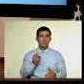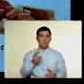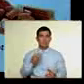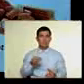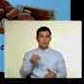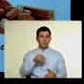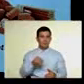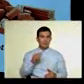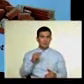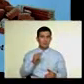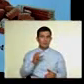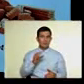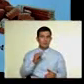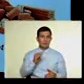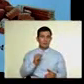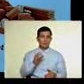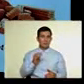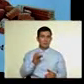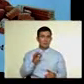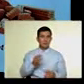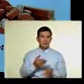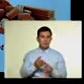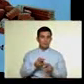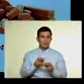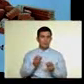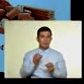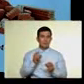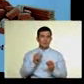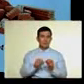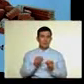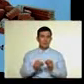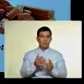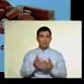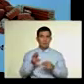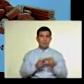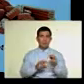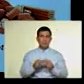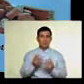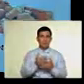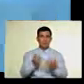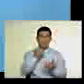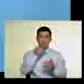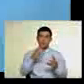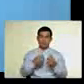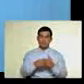tuzlari, fosforit, oltin gugurt, olmos hamda qurilish materiallari ham